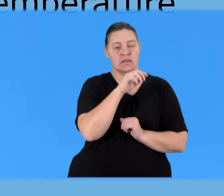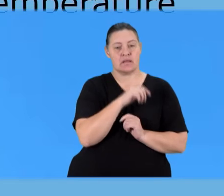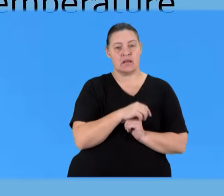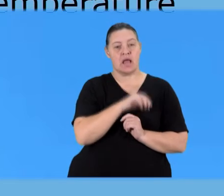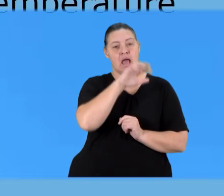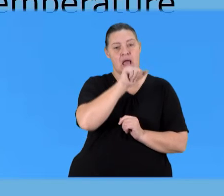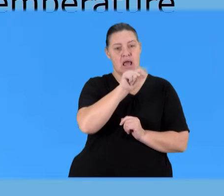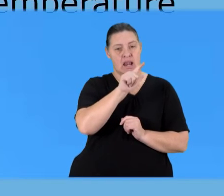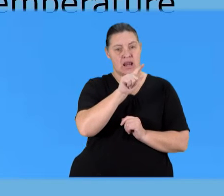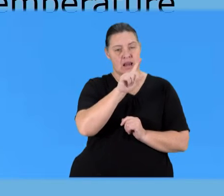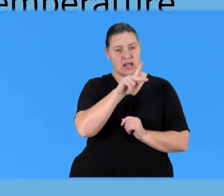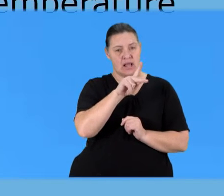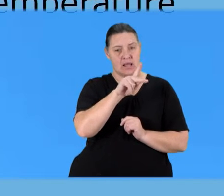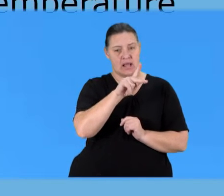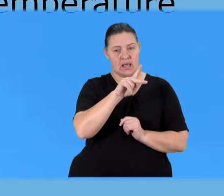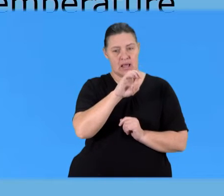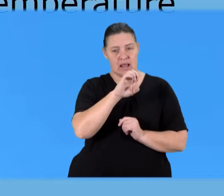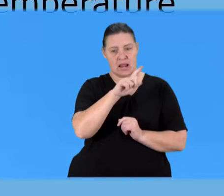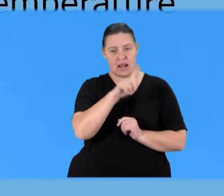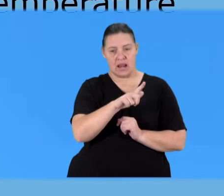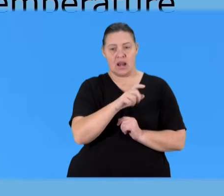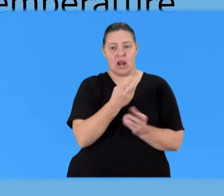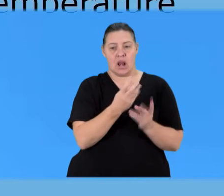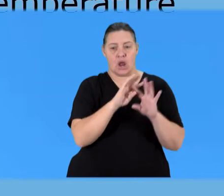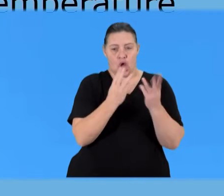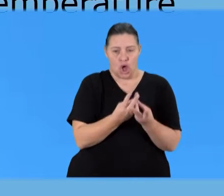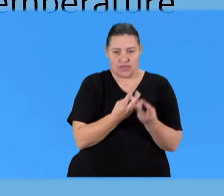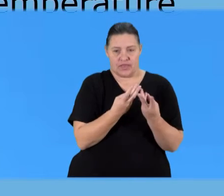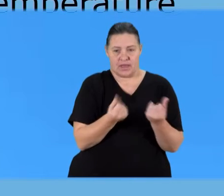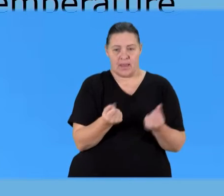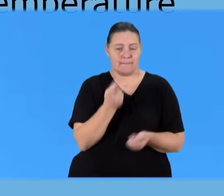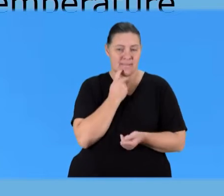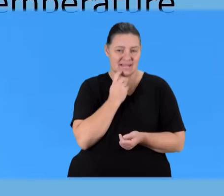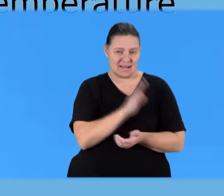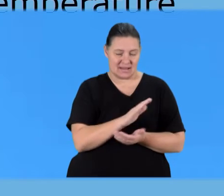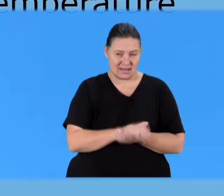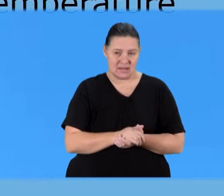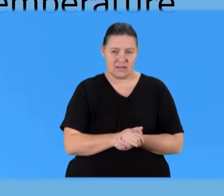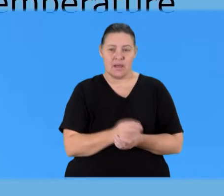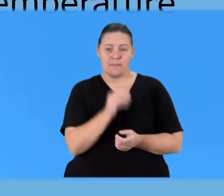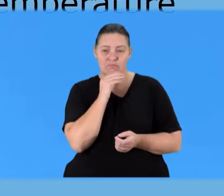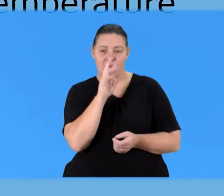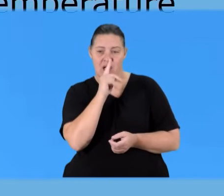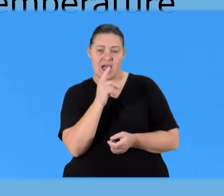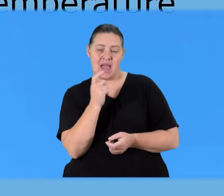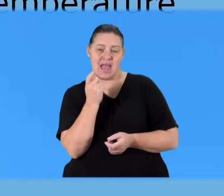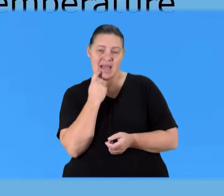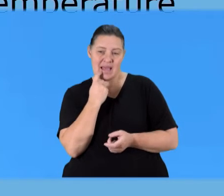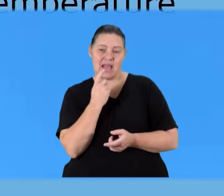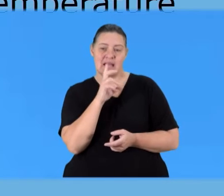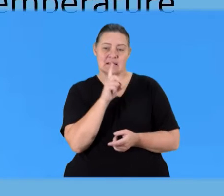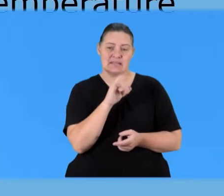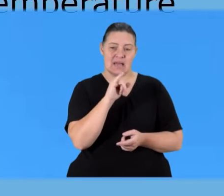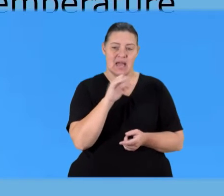called alkali earth metals. So magnesium as a group 2 element, it is going to react with oxygen. Remember, oxygen, it